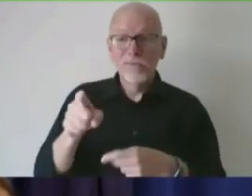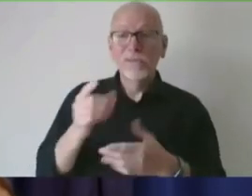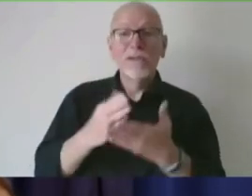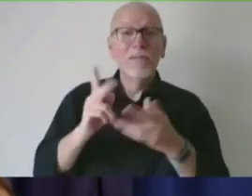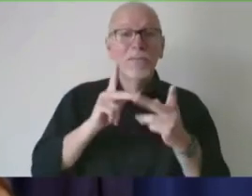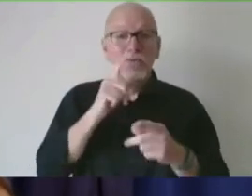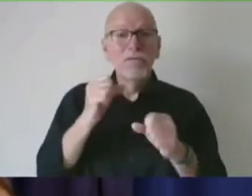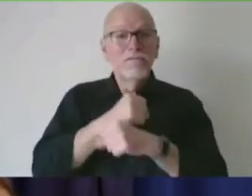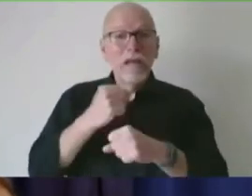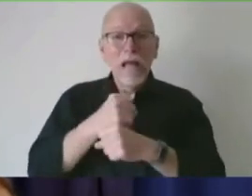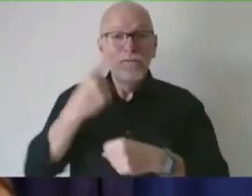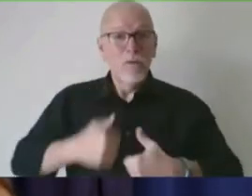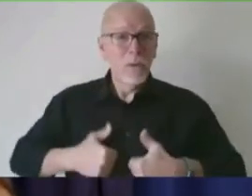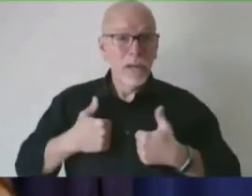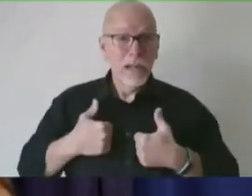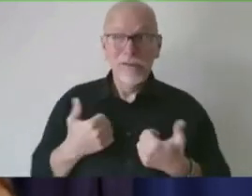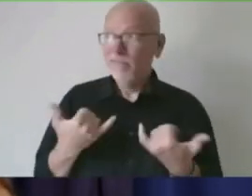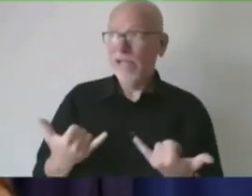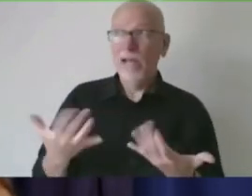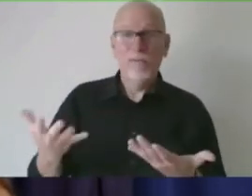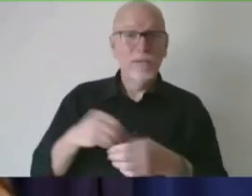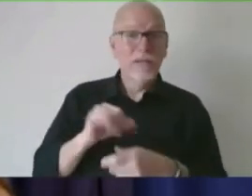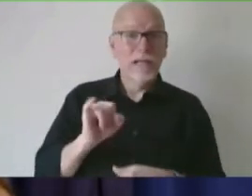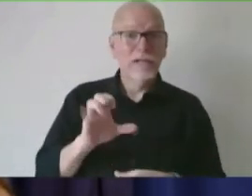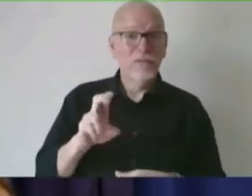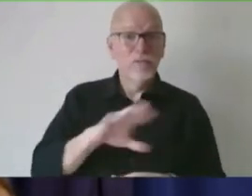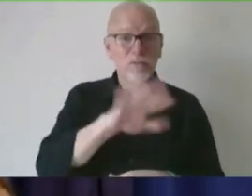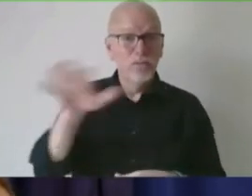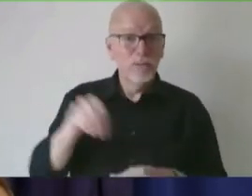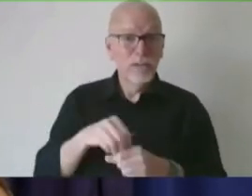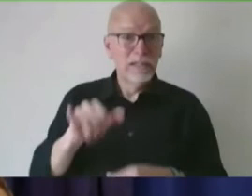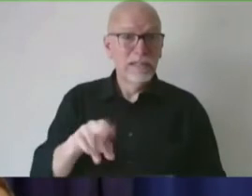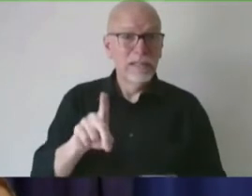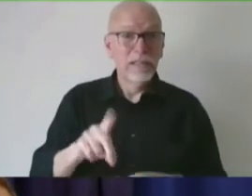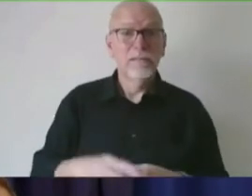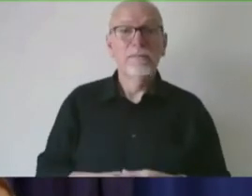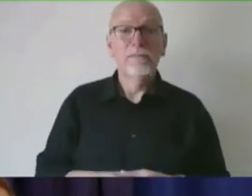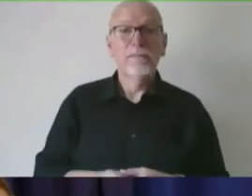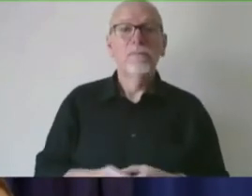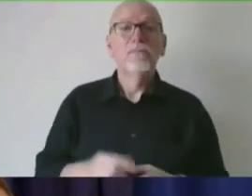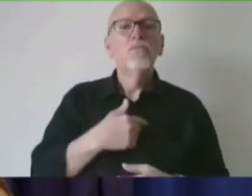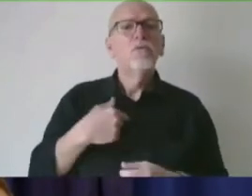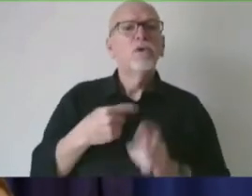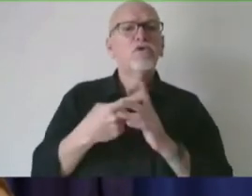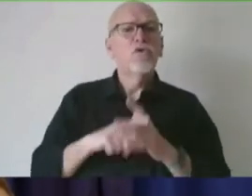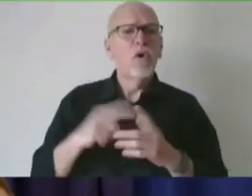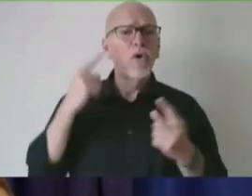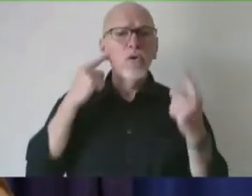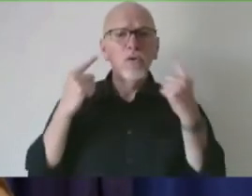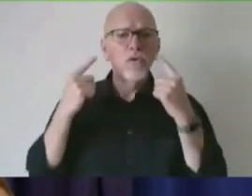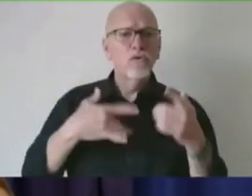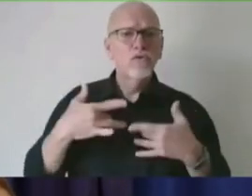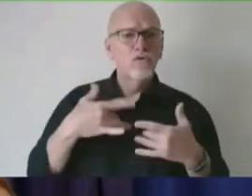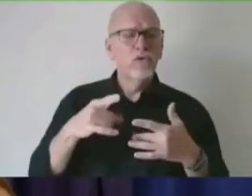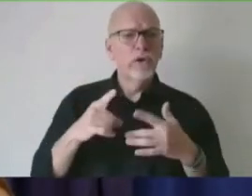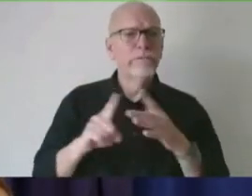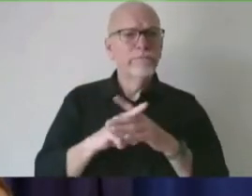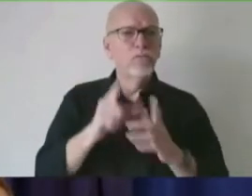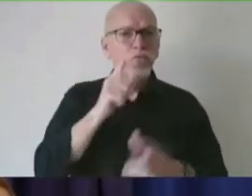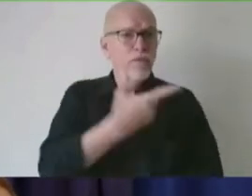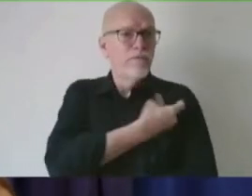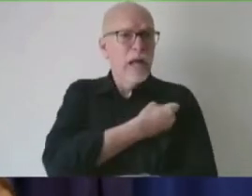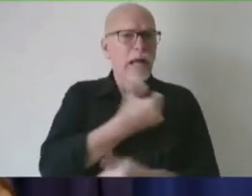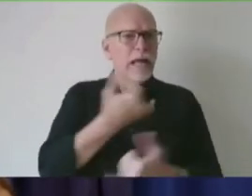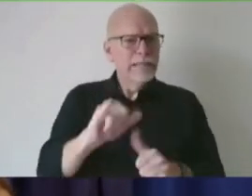fighting for their lives this very second in ICUs in Indiana. We also have started to hear concerns about breakthrough cases, with some people